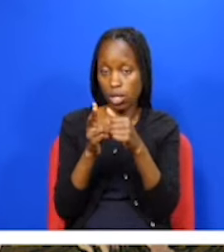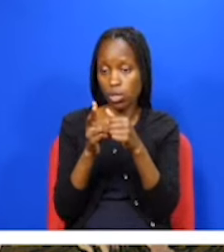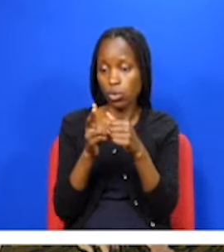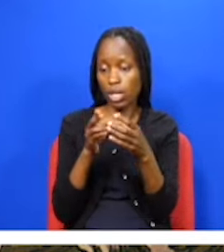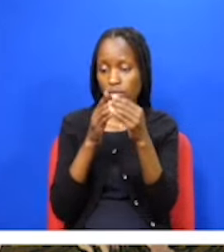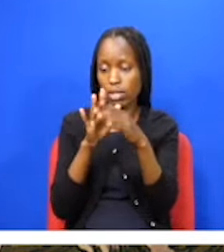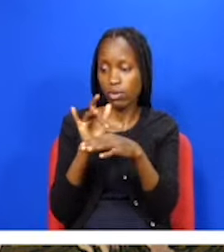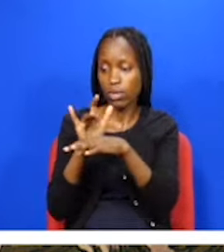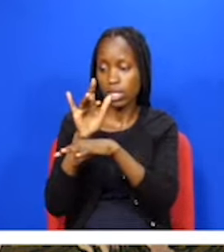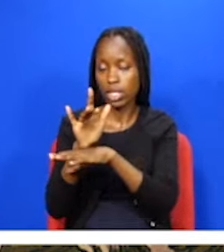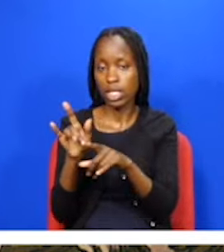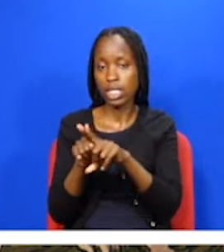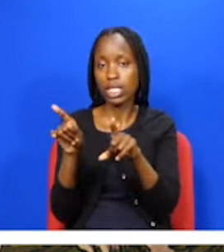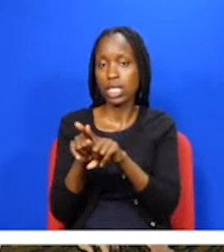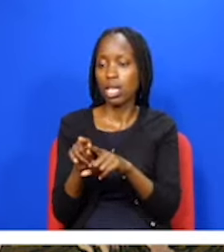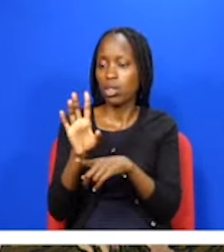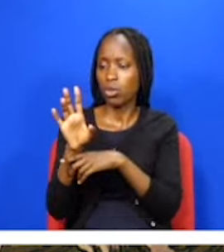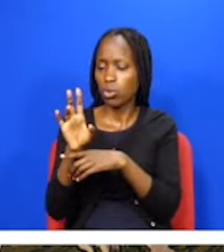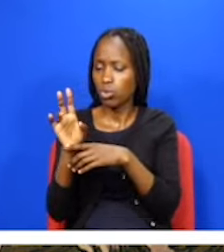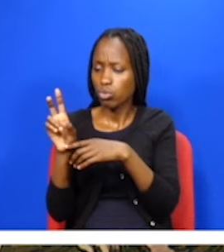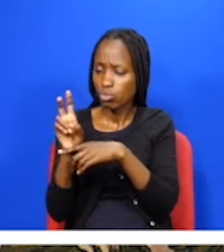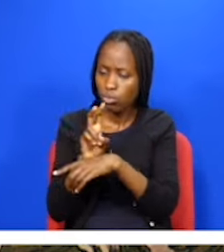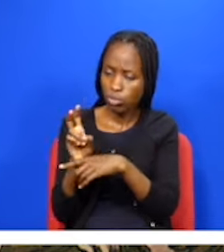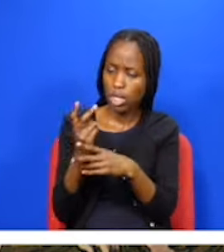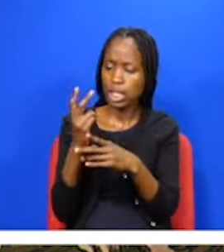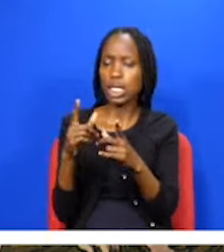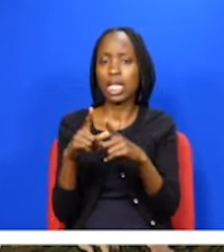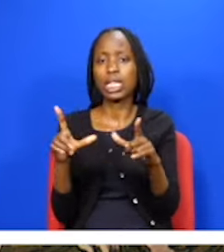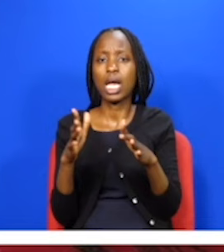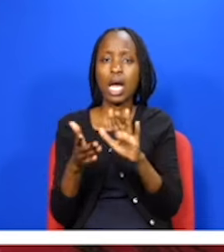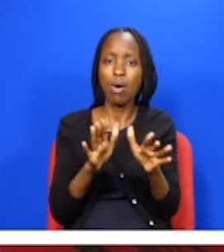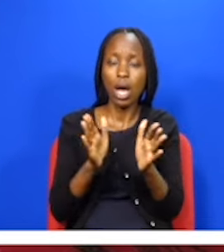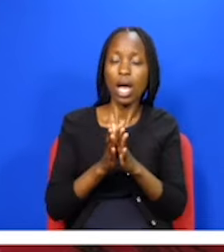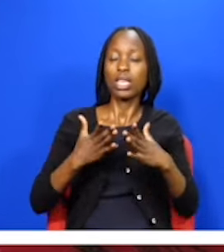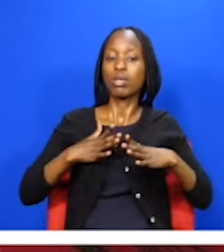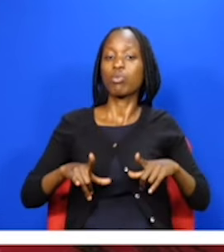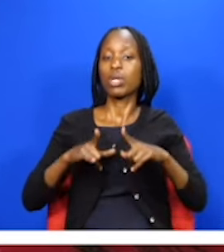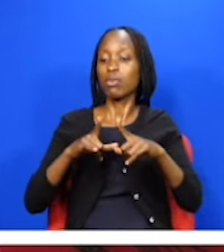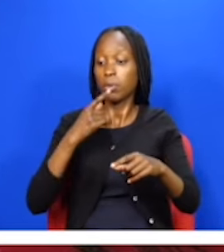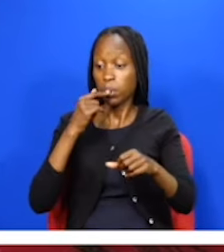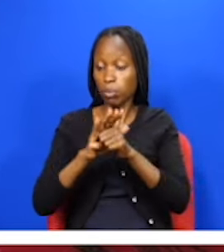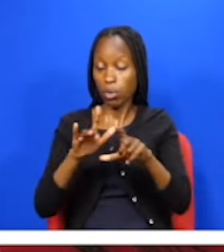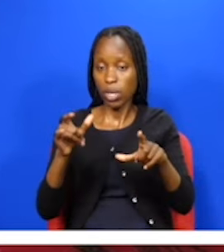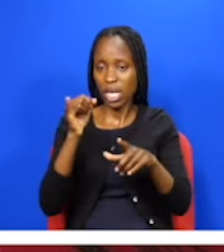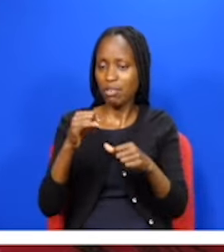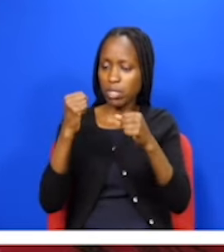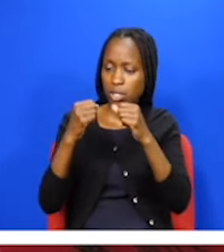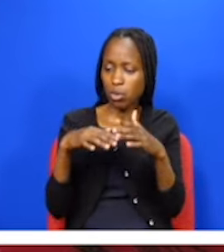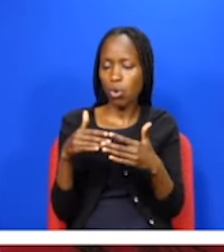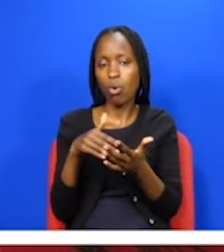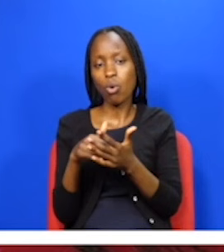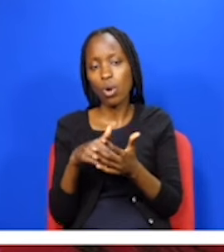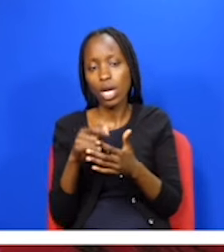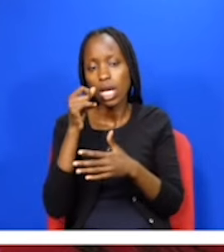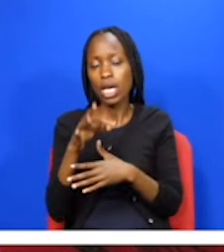sent. They were to find out about the land and the people in the land, if the people were strong or weak, whether they